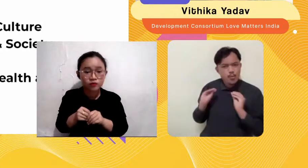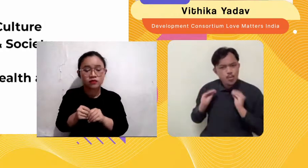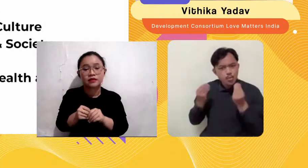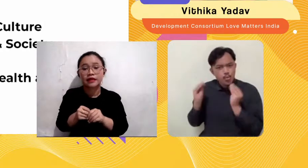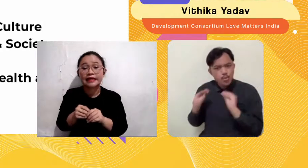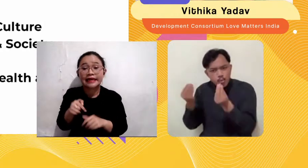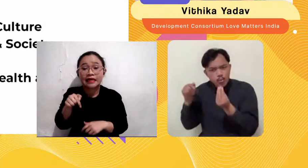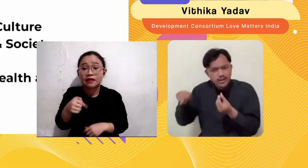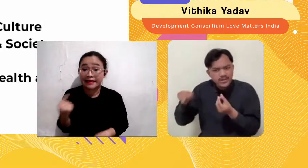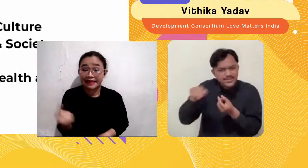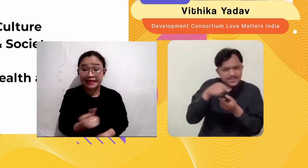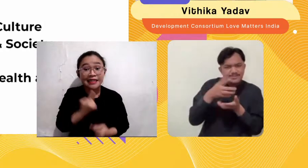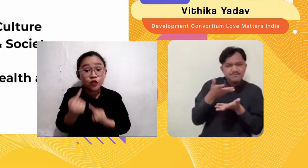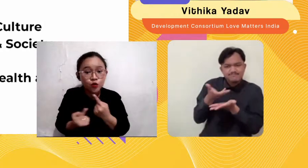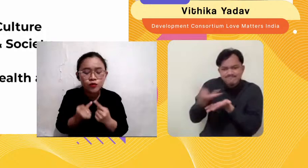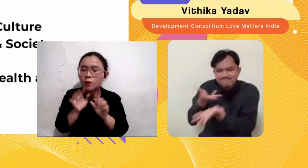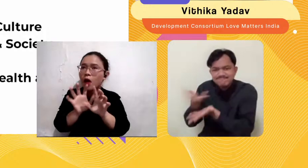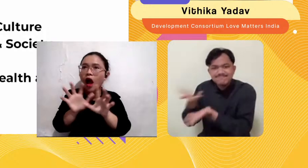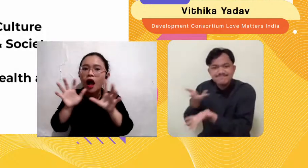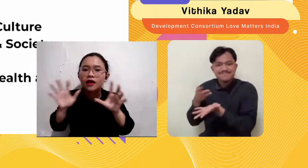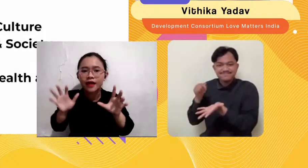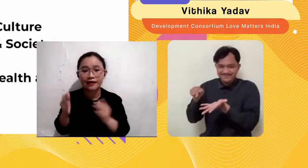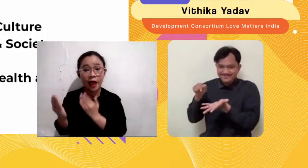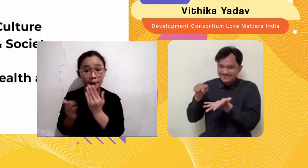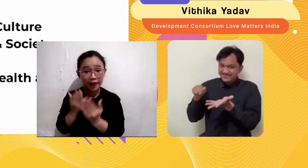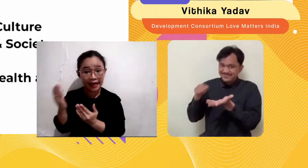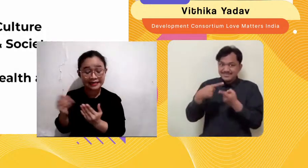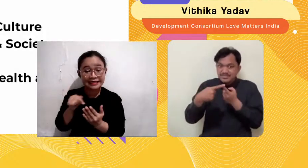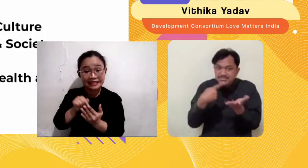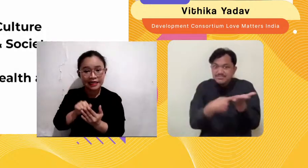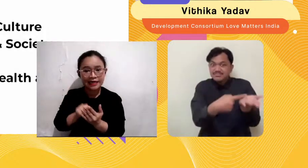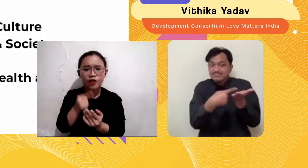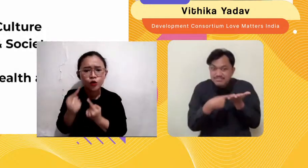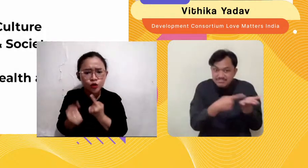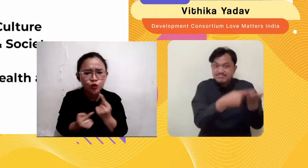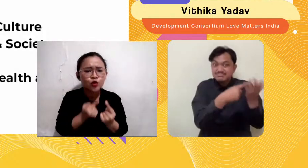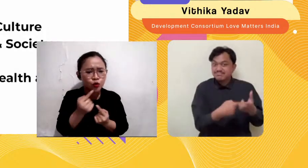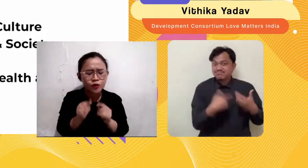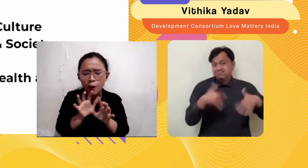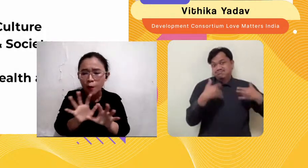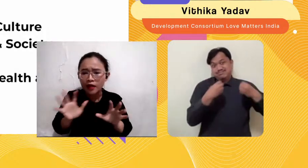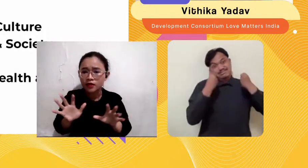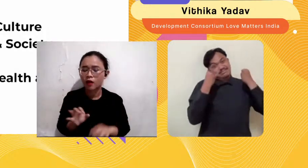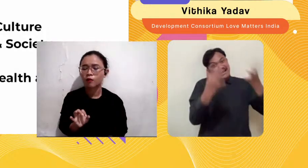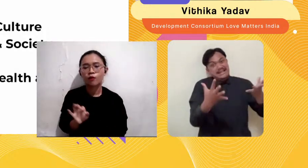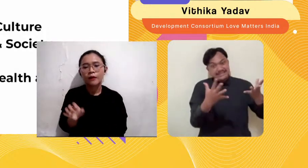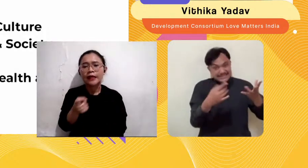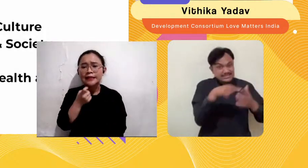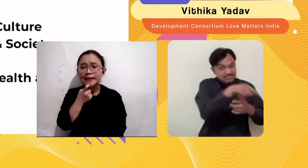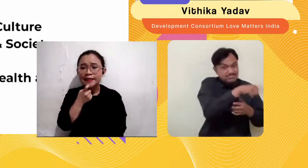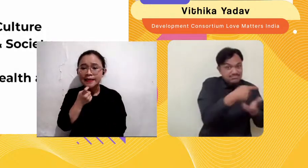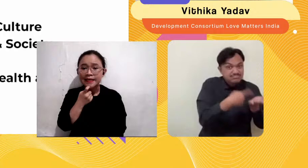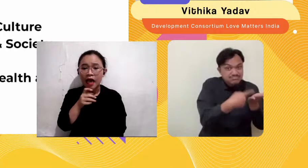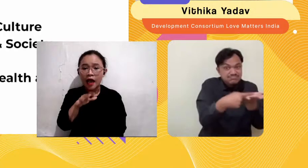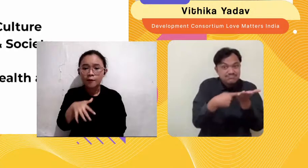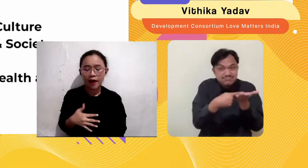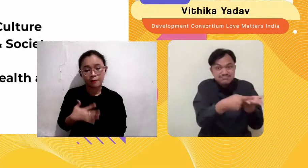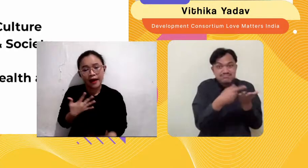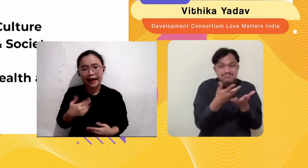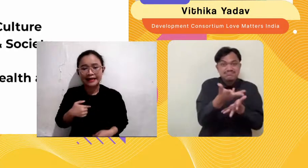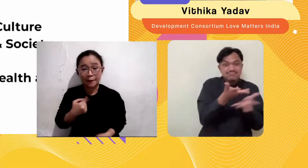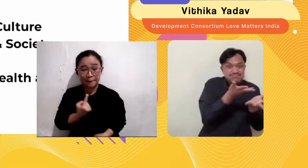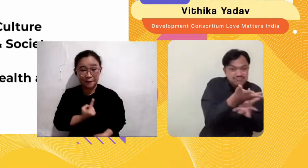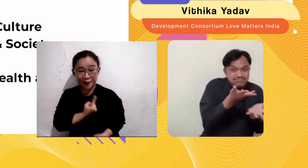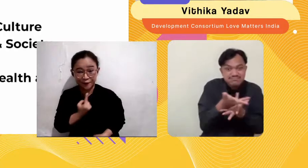about everything, just not sort of focusing on priority areas which we